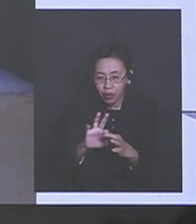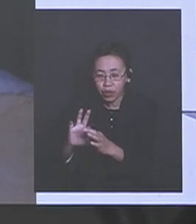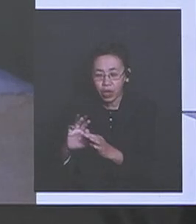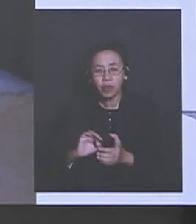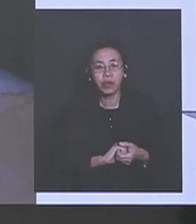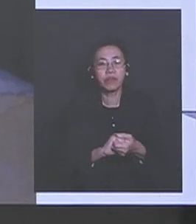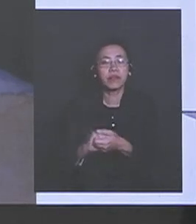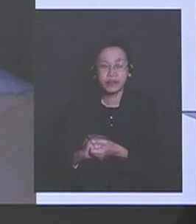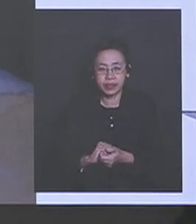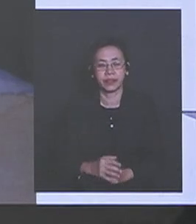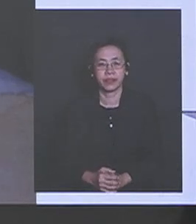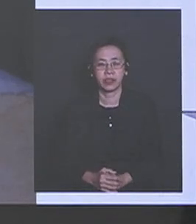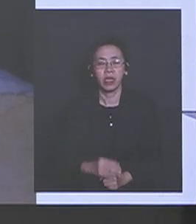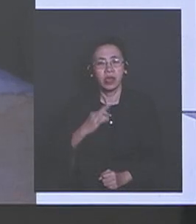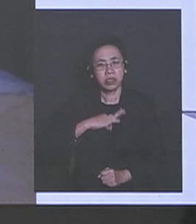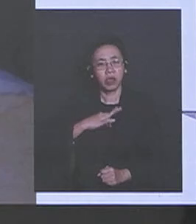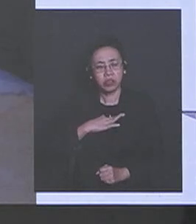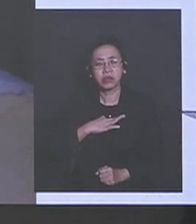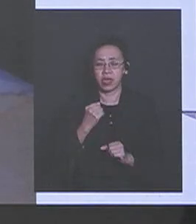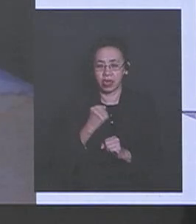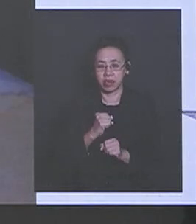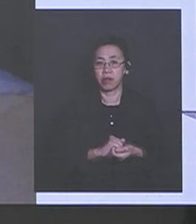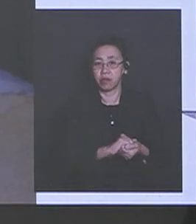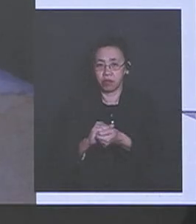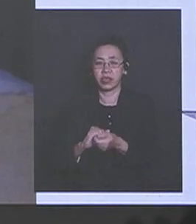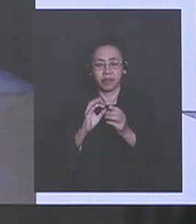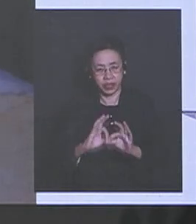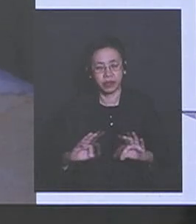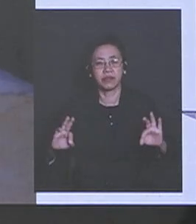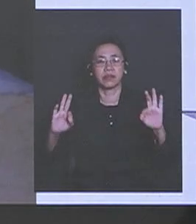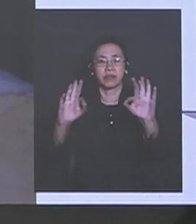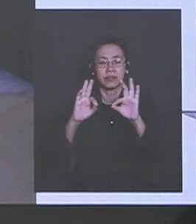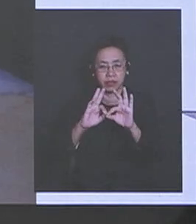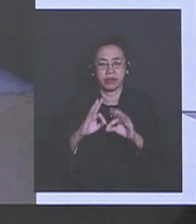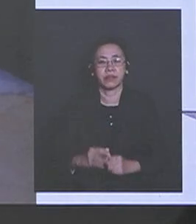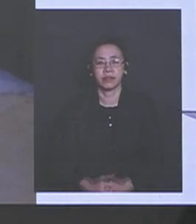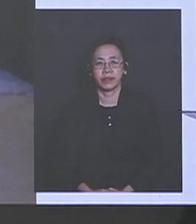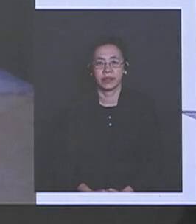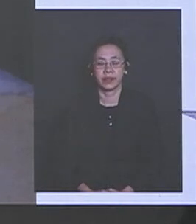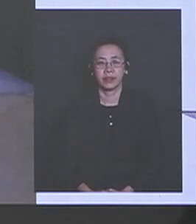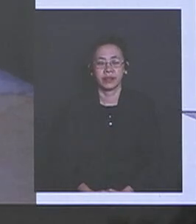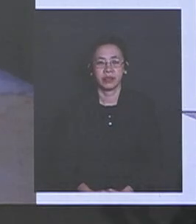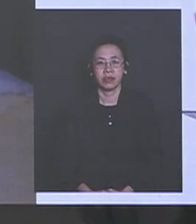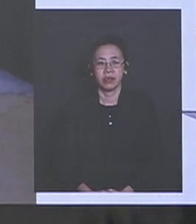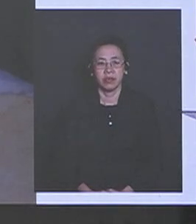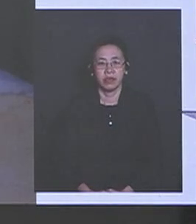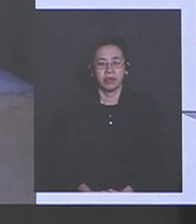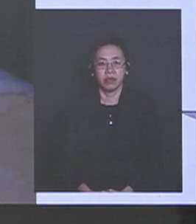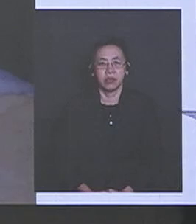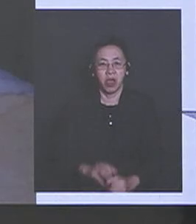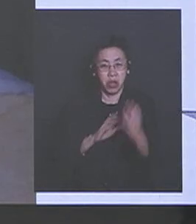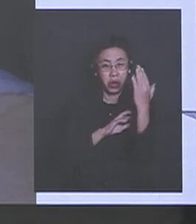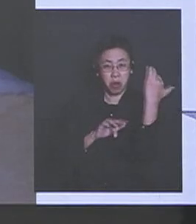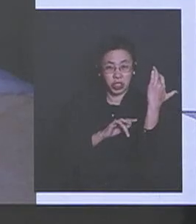don't, I always tell my students, don't immediately just resort to the computer or to the whatever software program